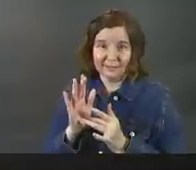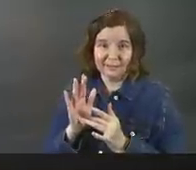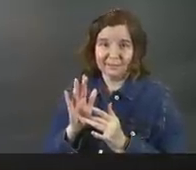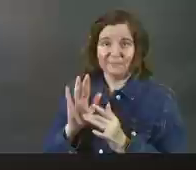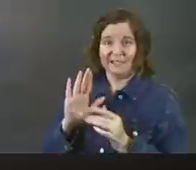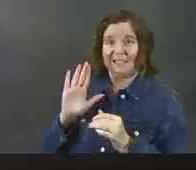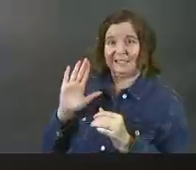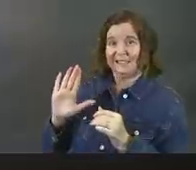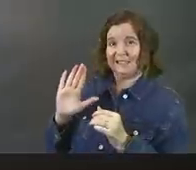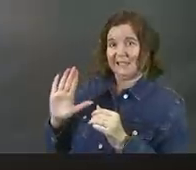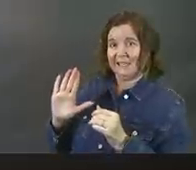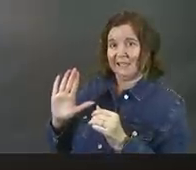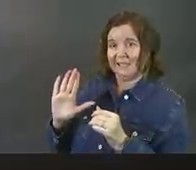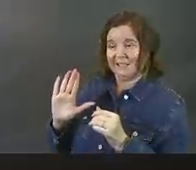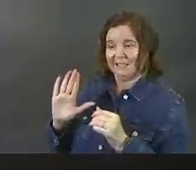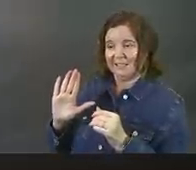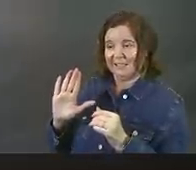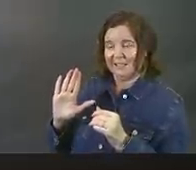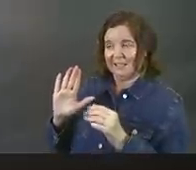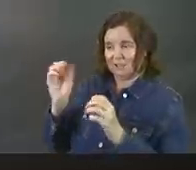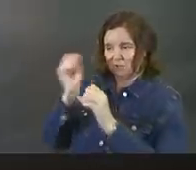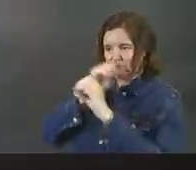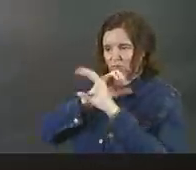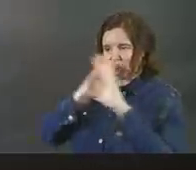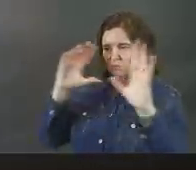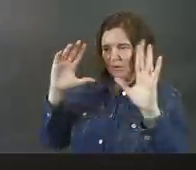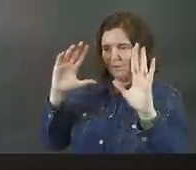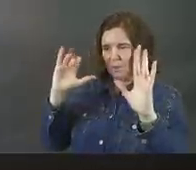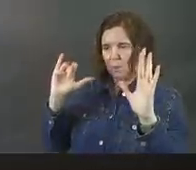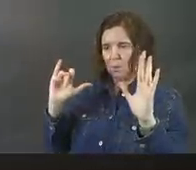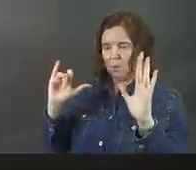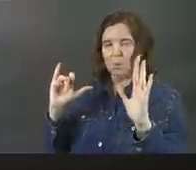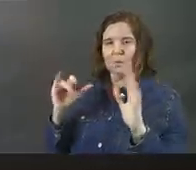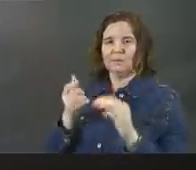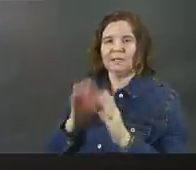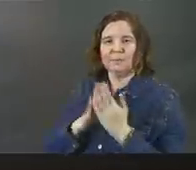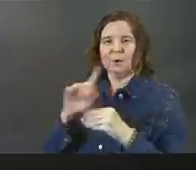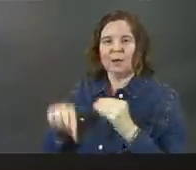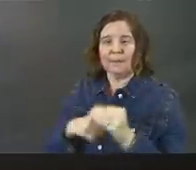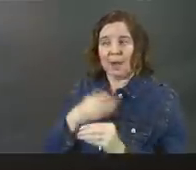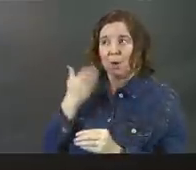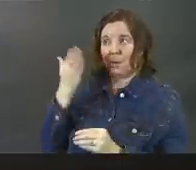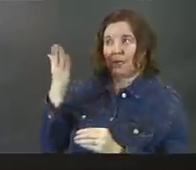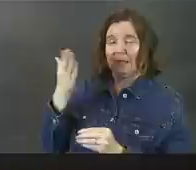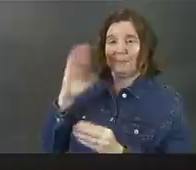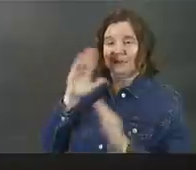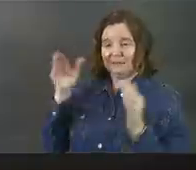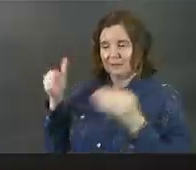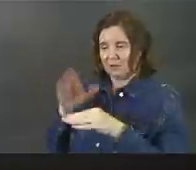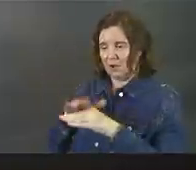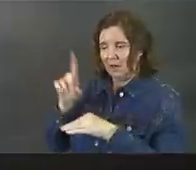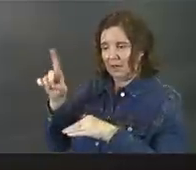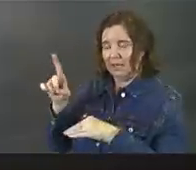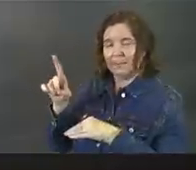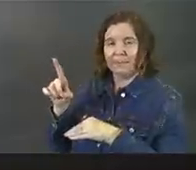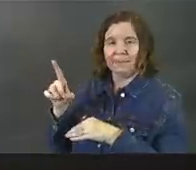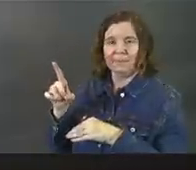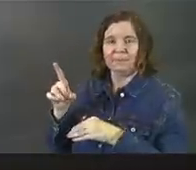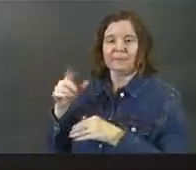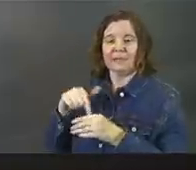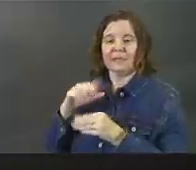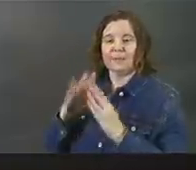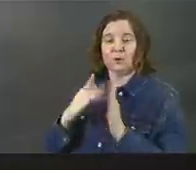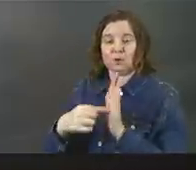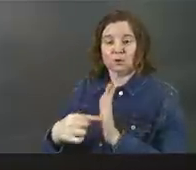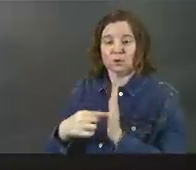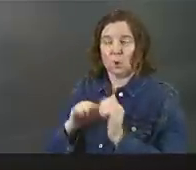is his revelation. This is an apocalypse from Jesus Christ. This book is about him. It's centered on him. It focuses on him. This